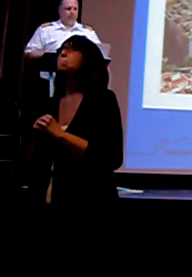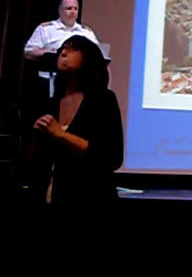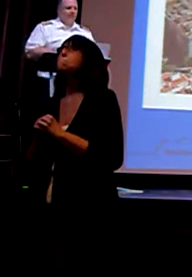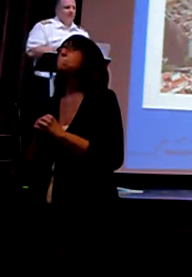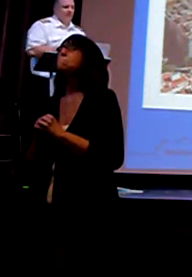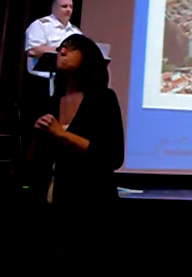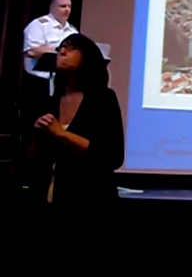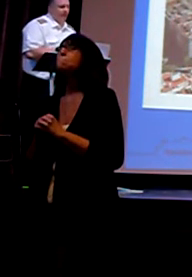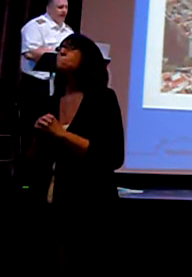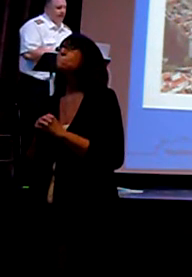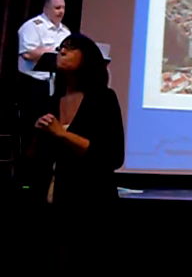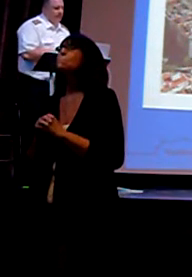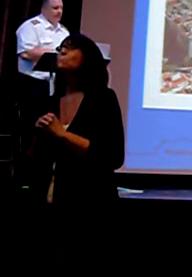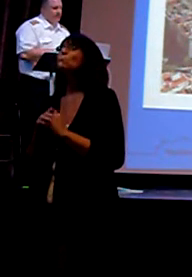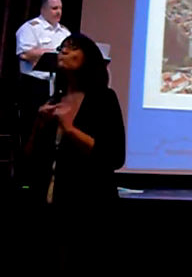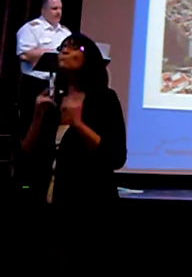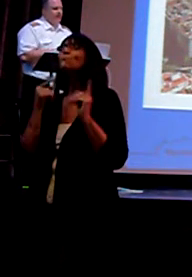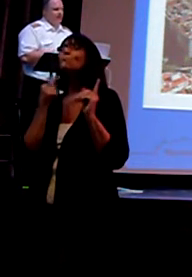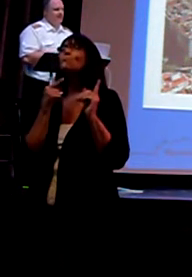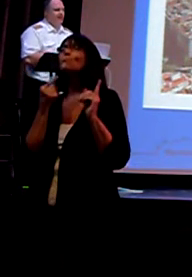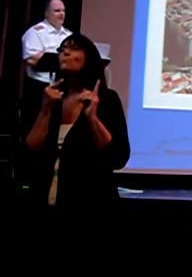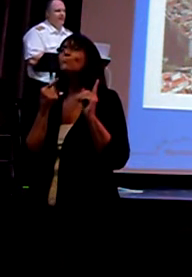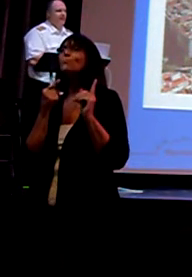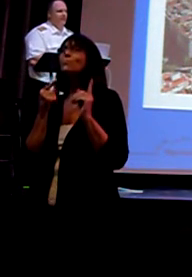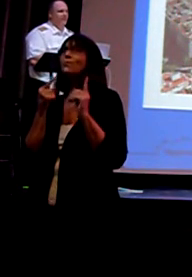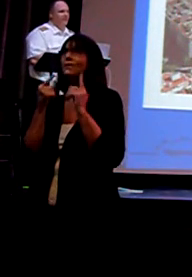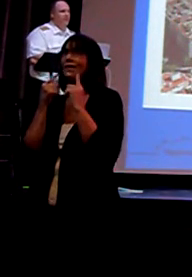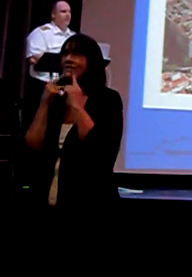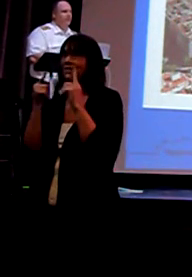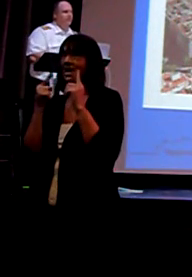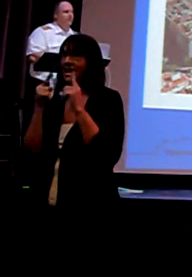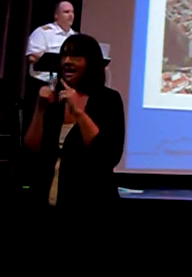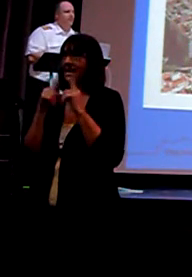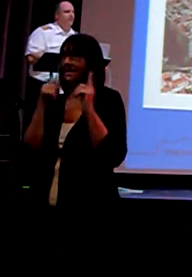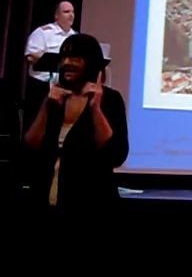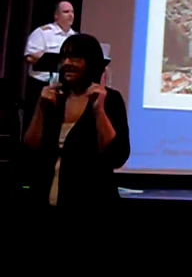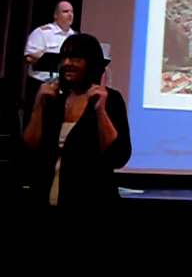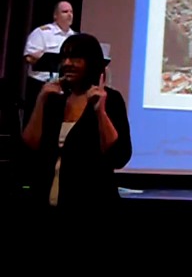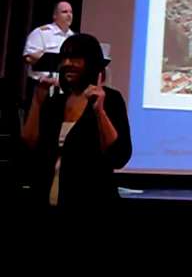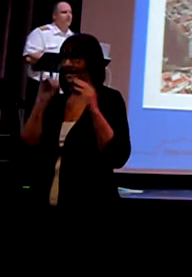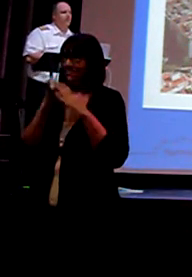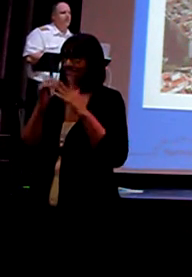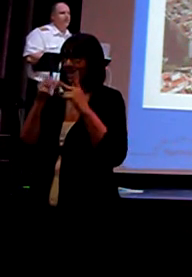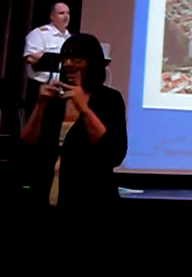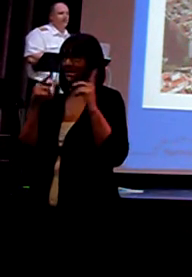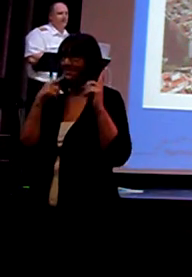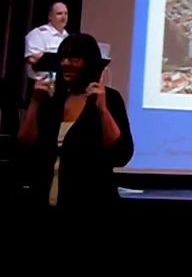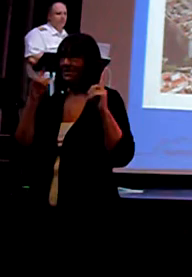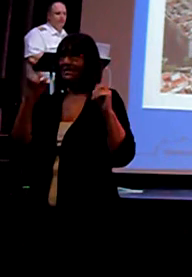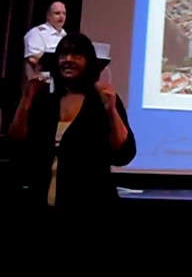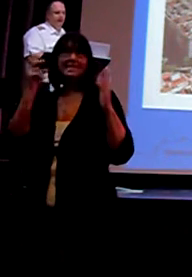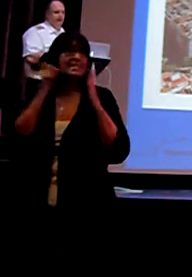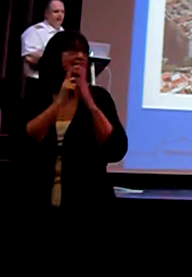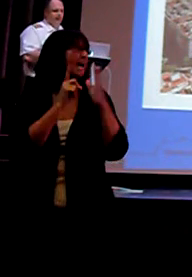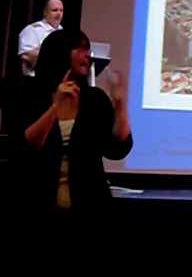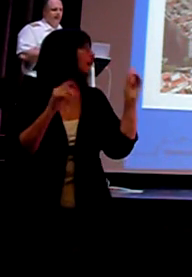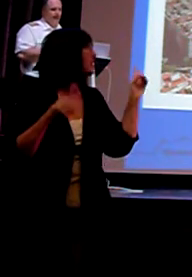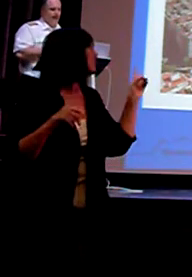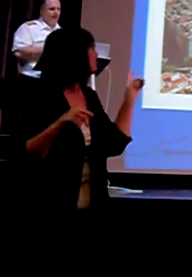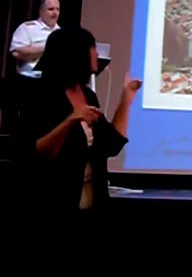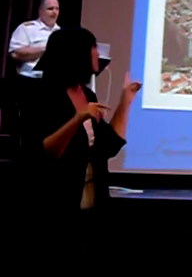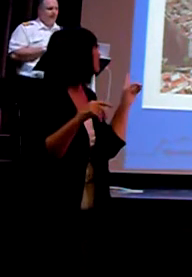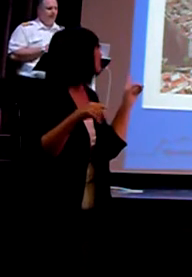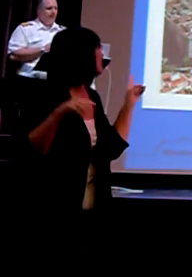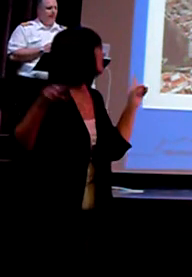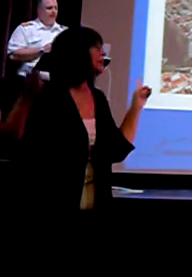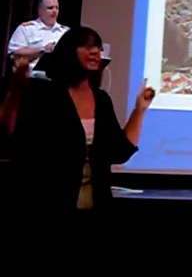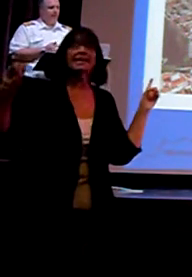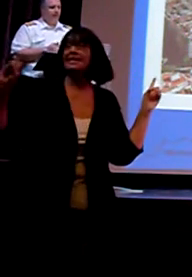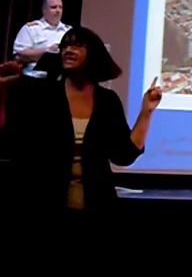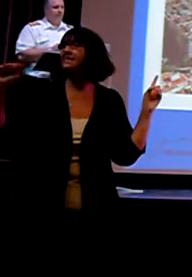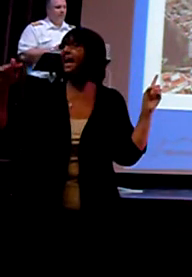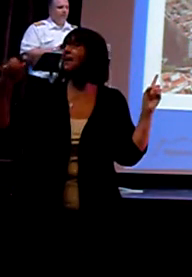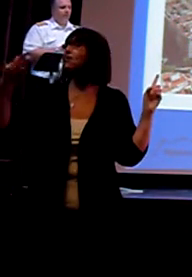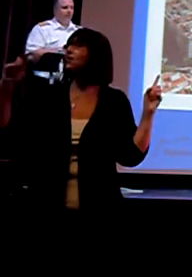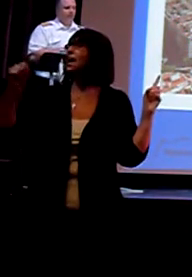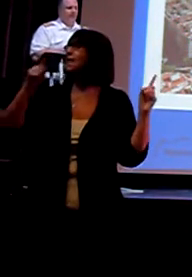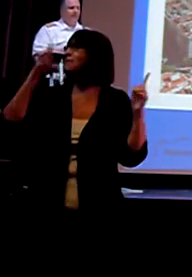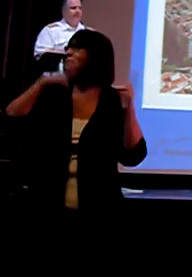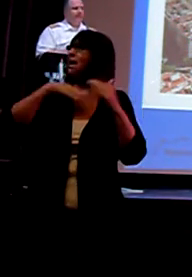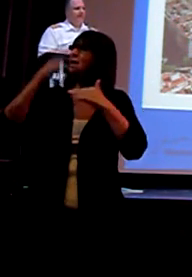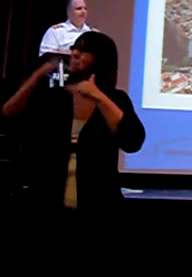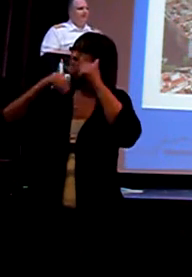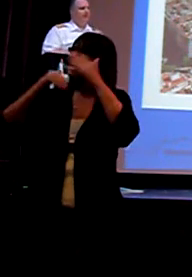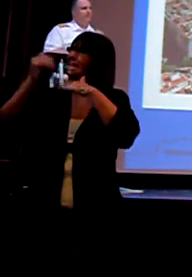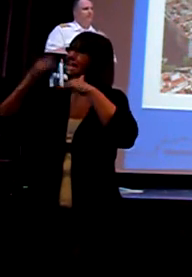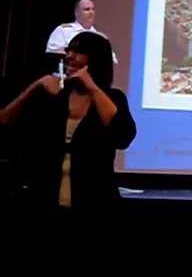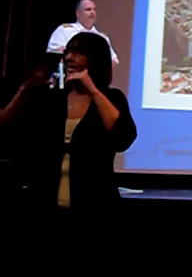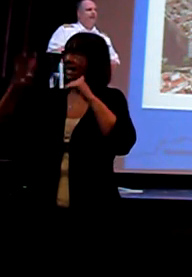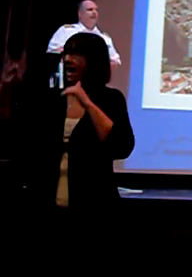So this is the famous Sagrada Familia that was designed by Gaudi here, and he started to build